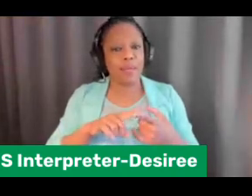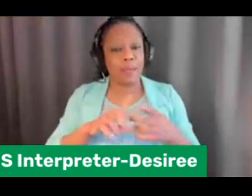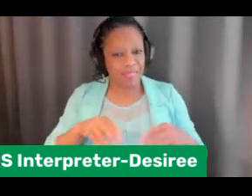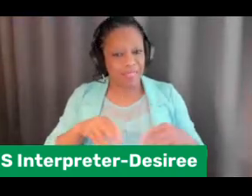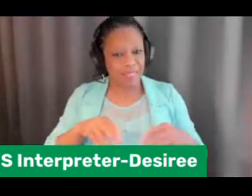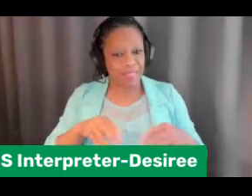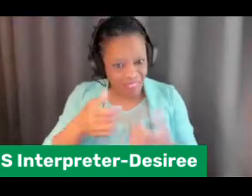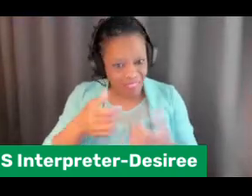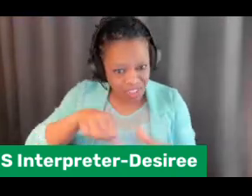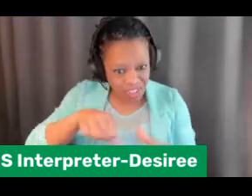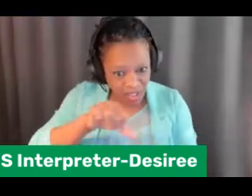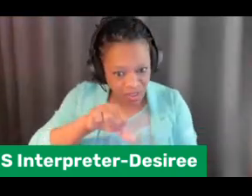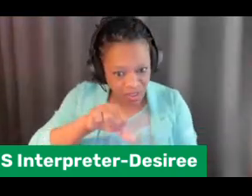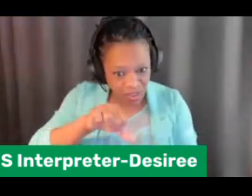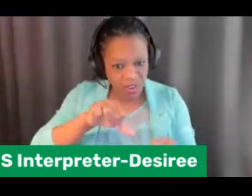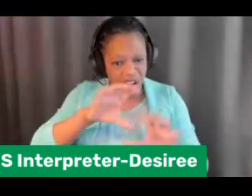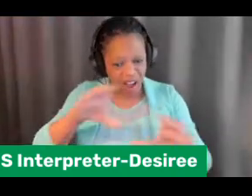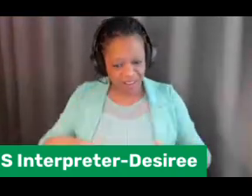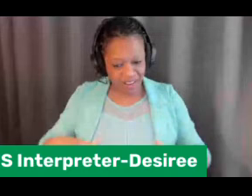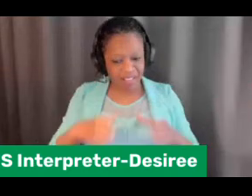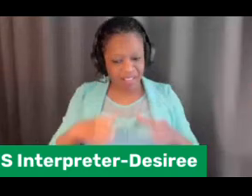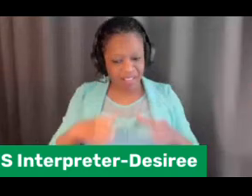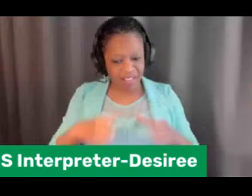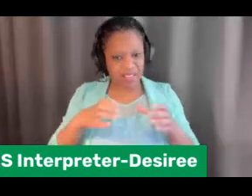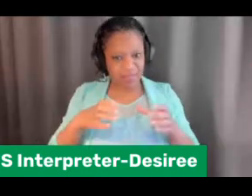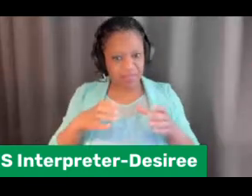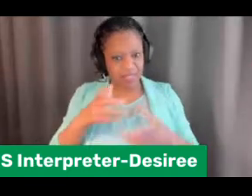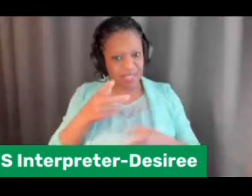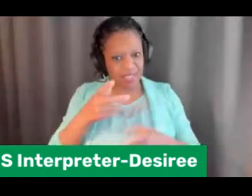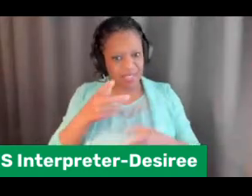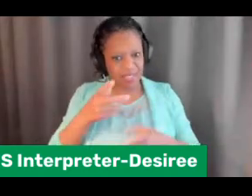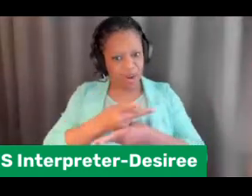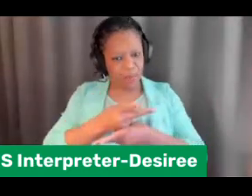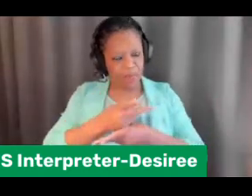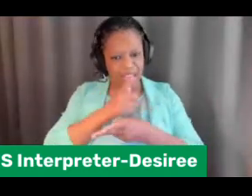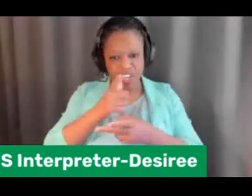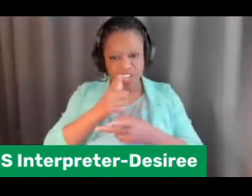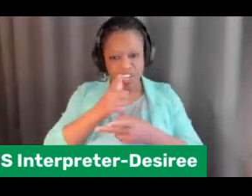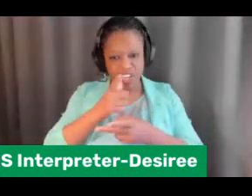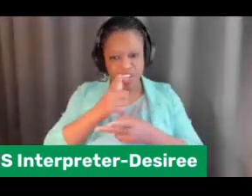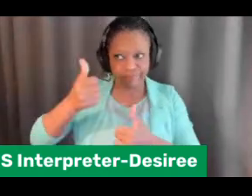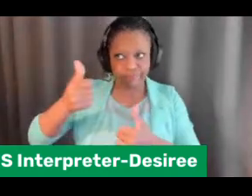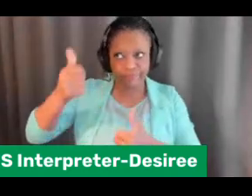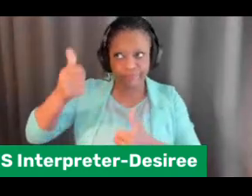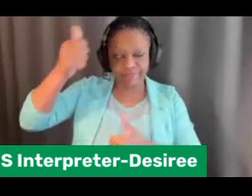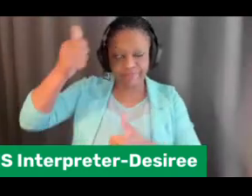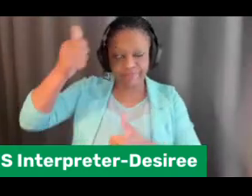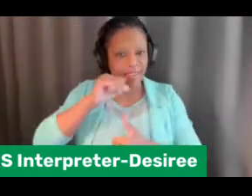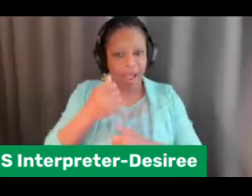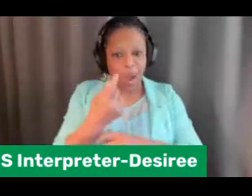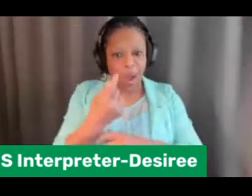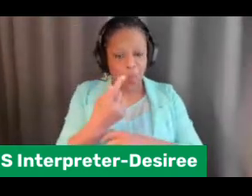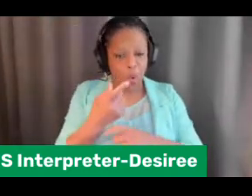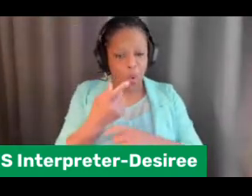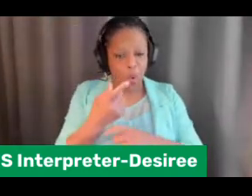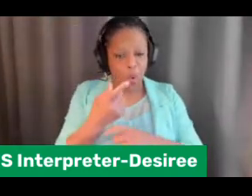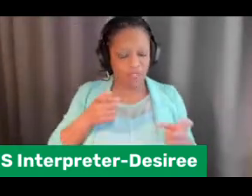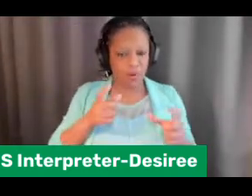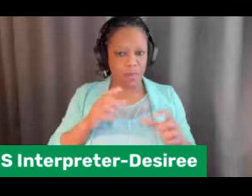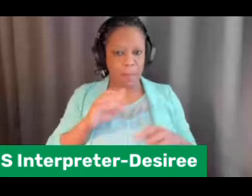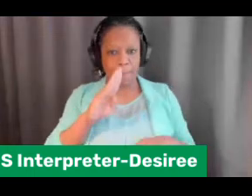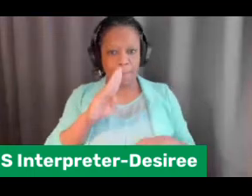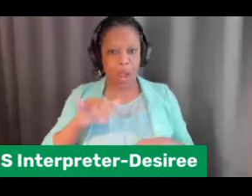care. Not a hierarchical one, not one bound in power and separation and